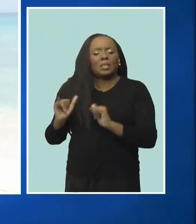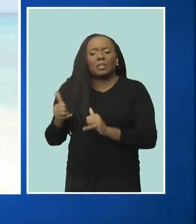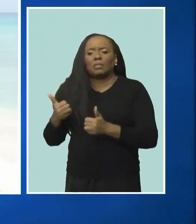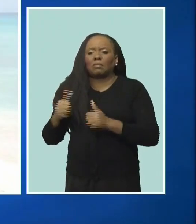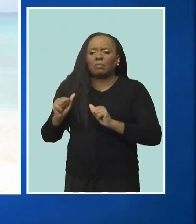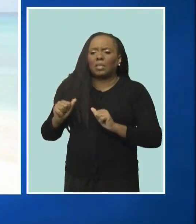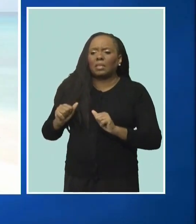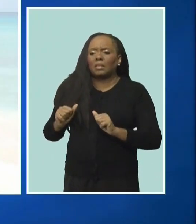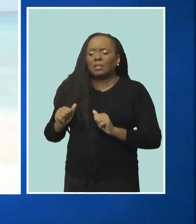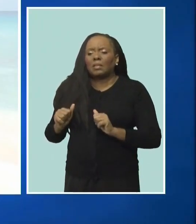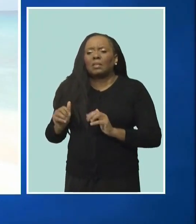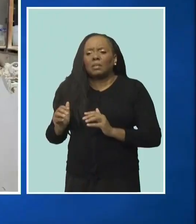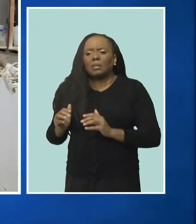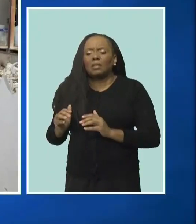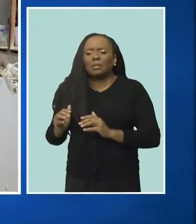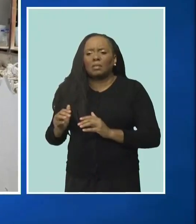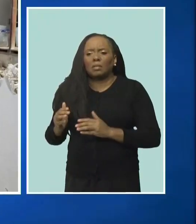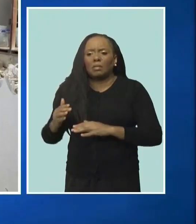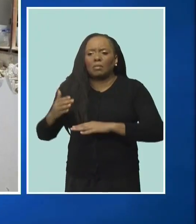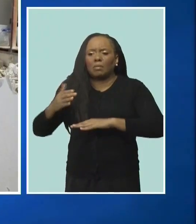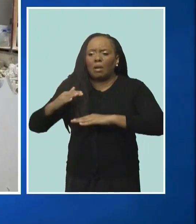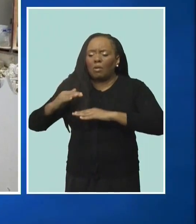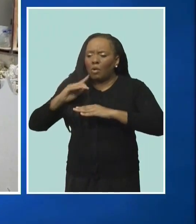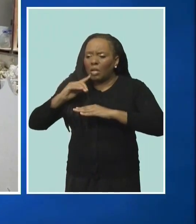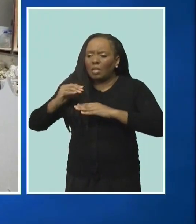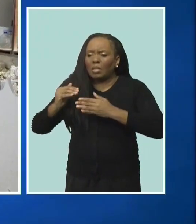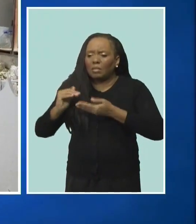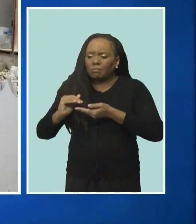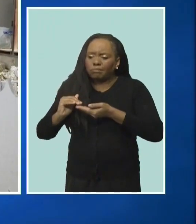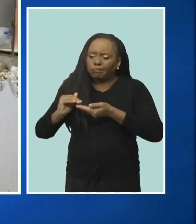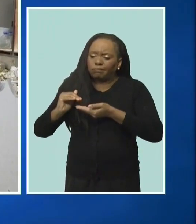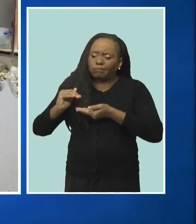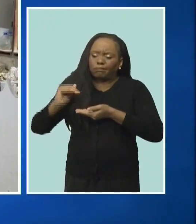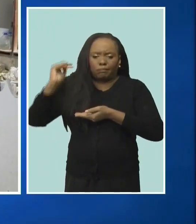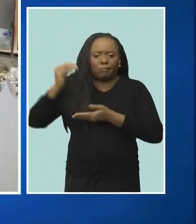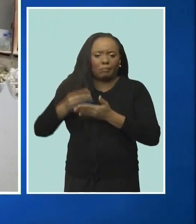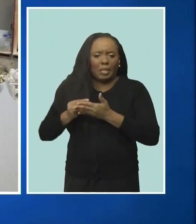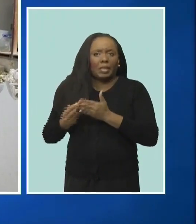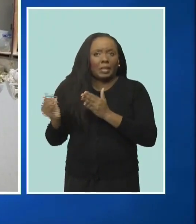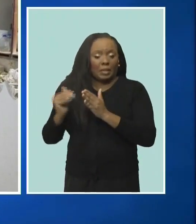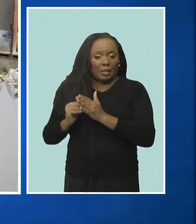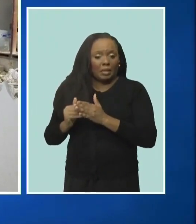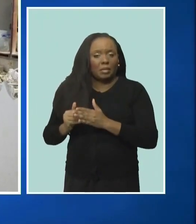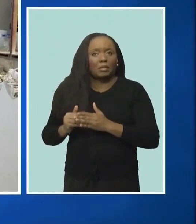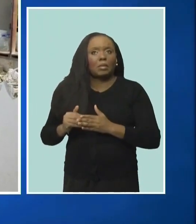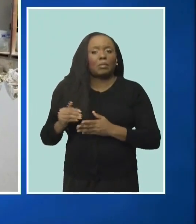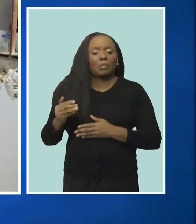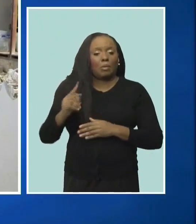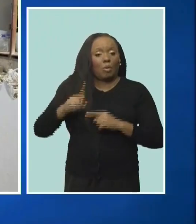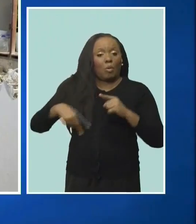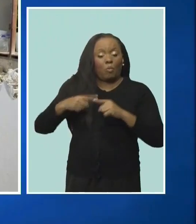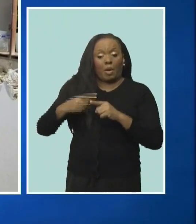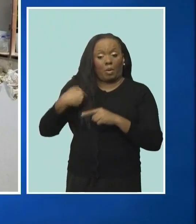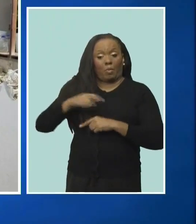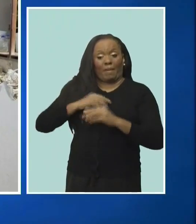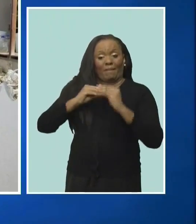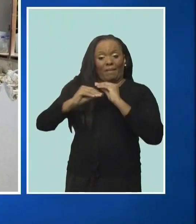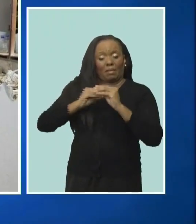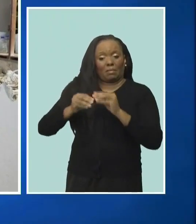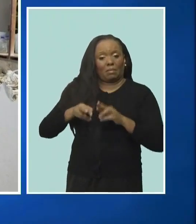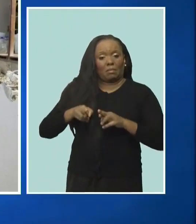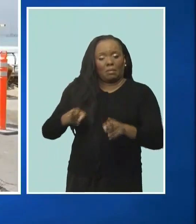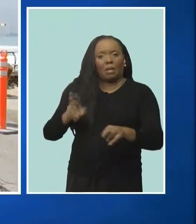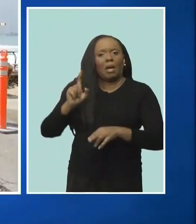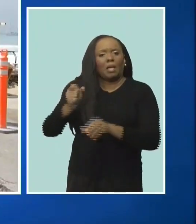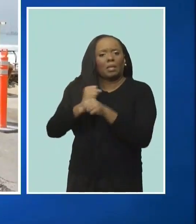And so our design and our approach to this particular area has had to take into account that we have to ensure and to